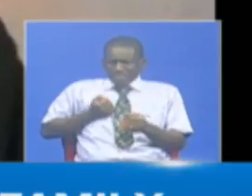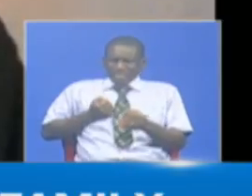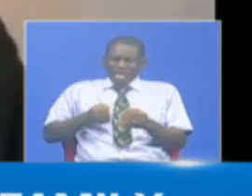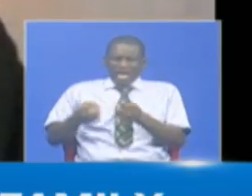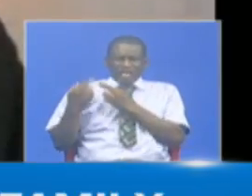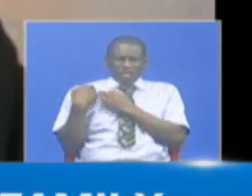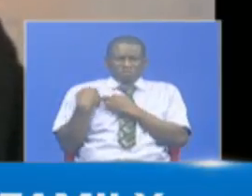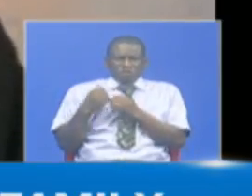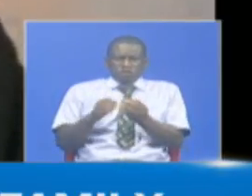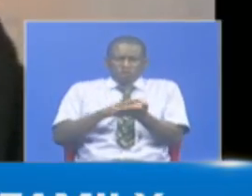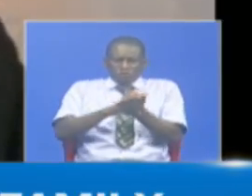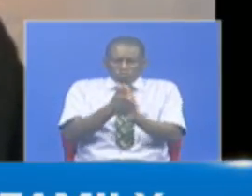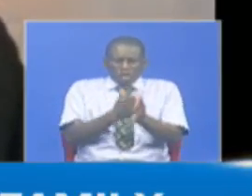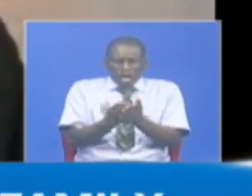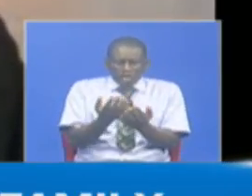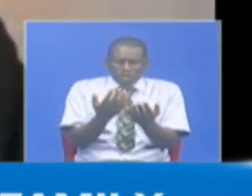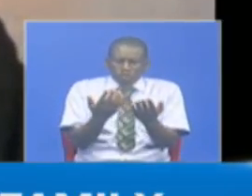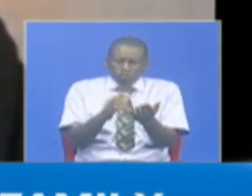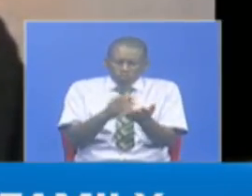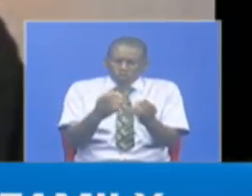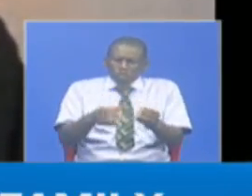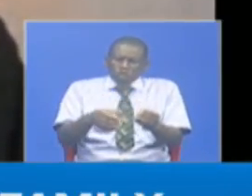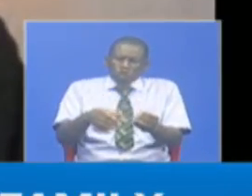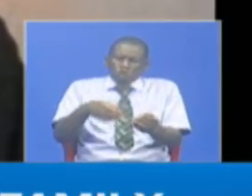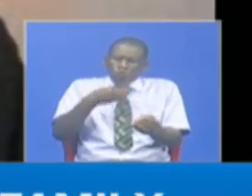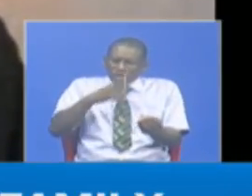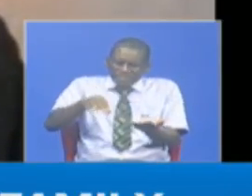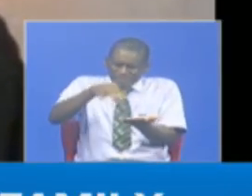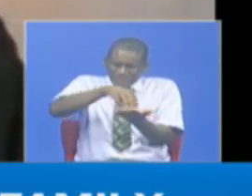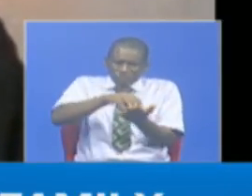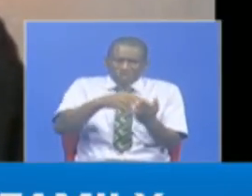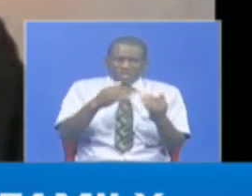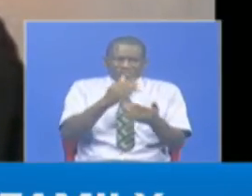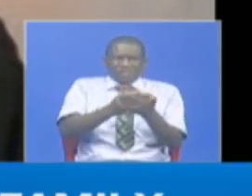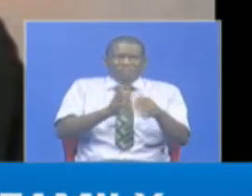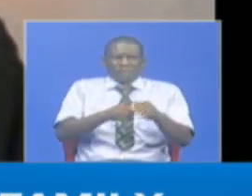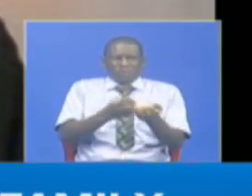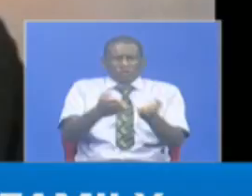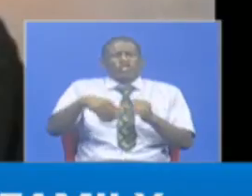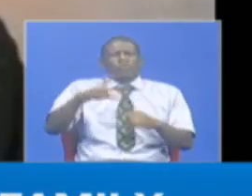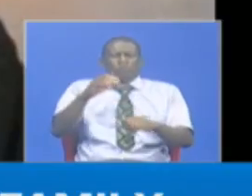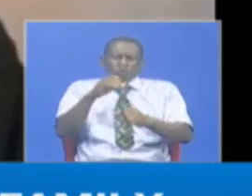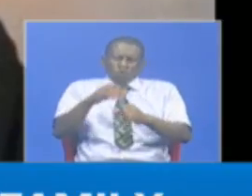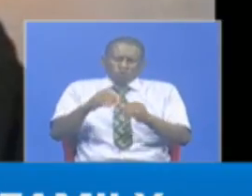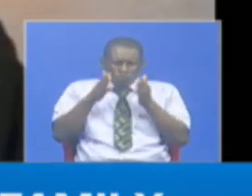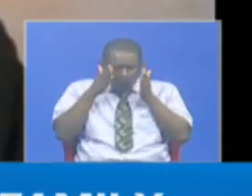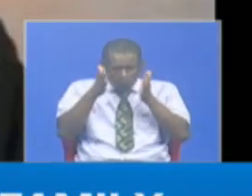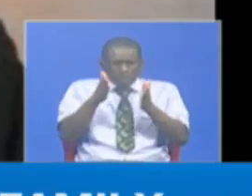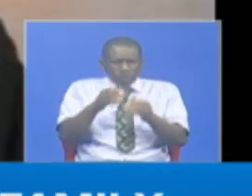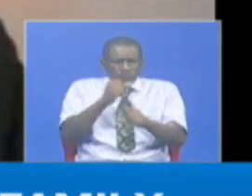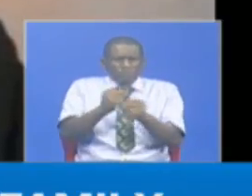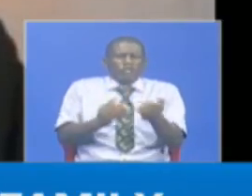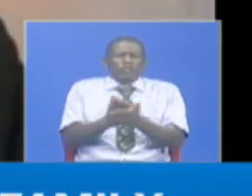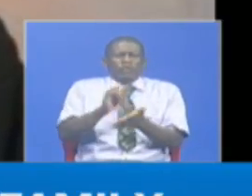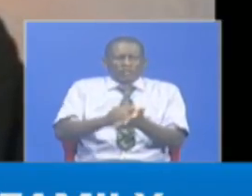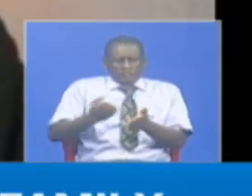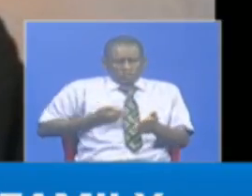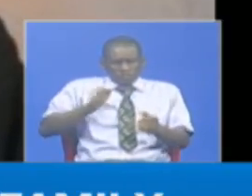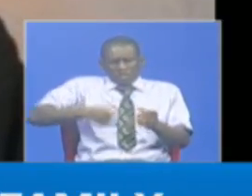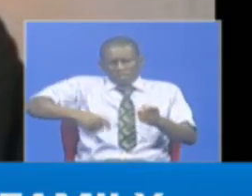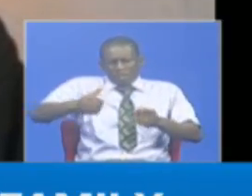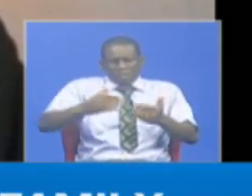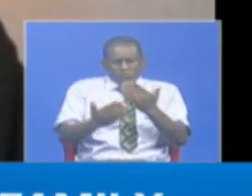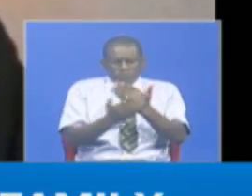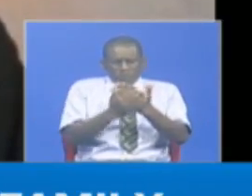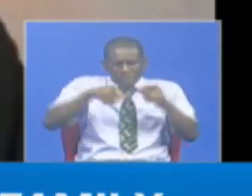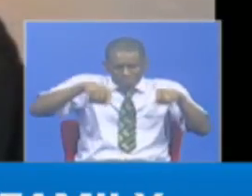these messages. So sometimes it takes a little bit more effort to make sure that the girls can buy the parts for